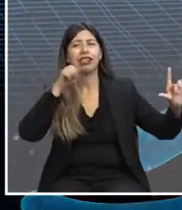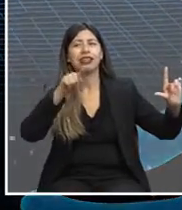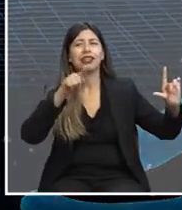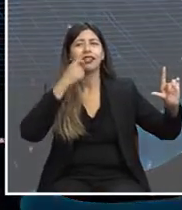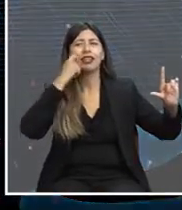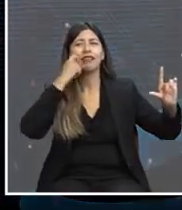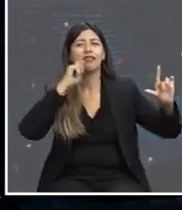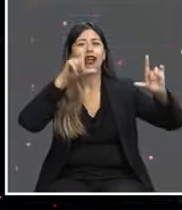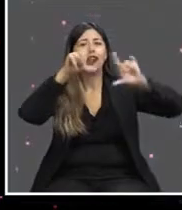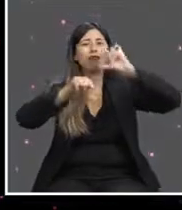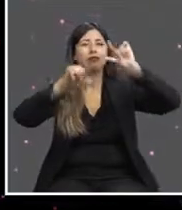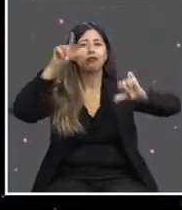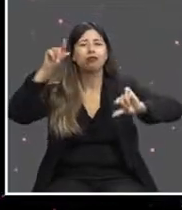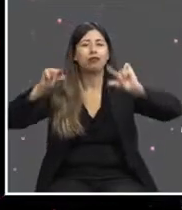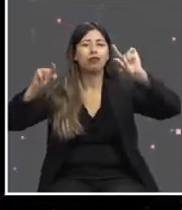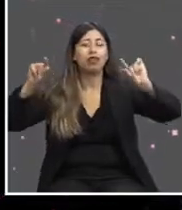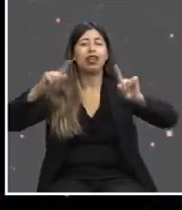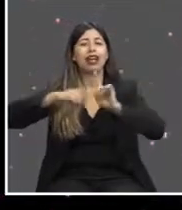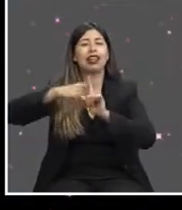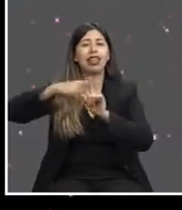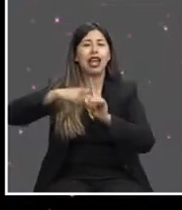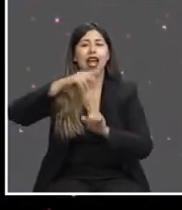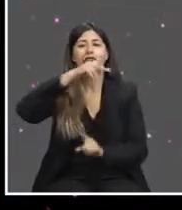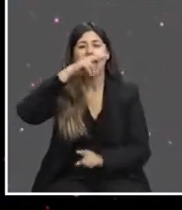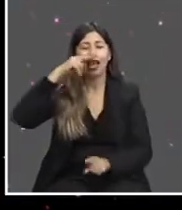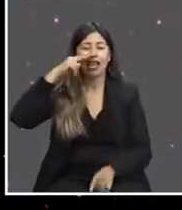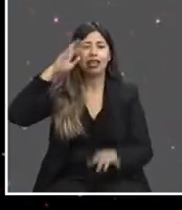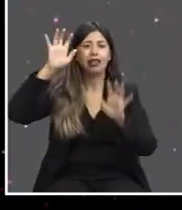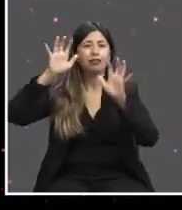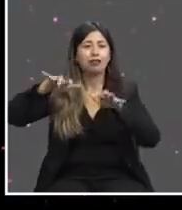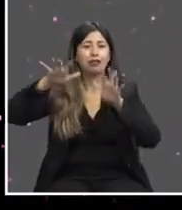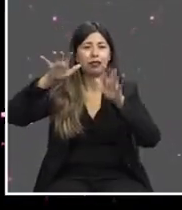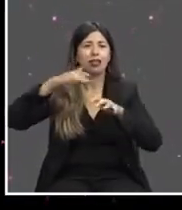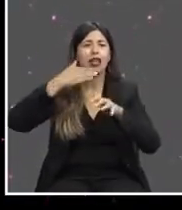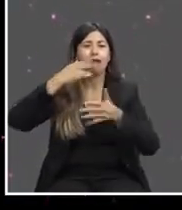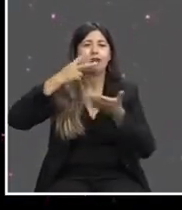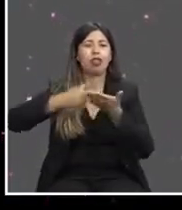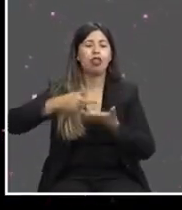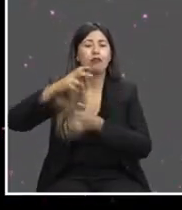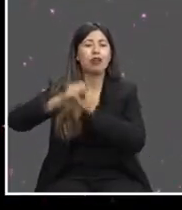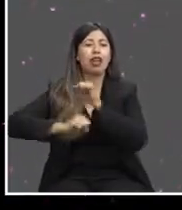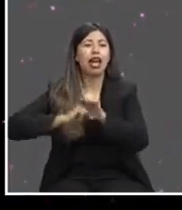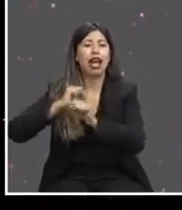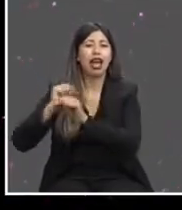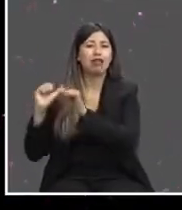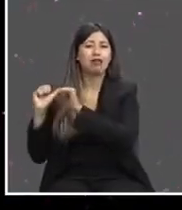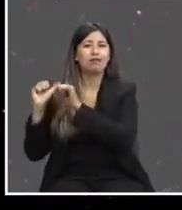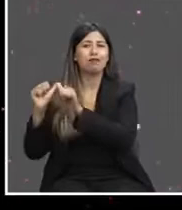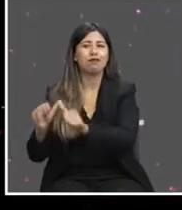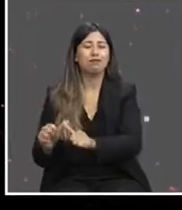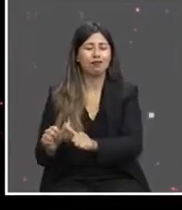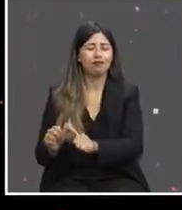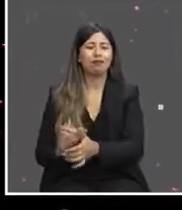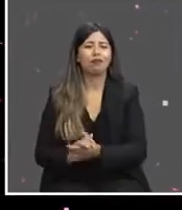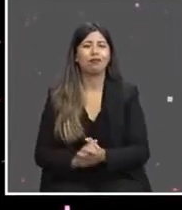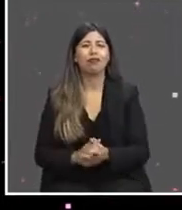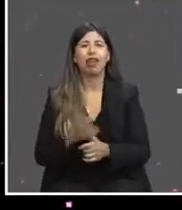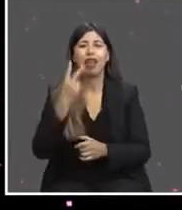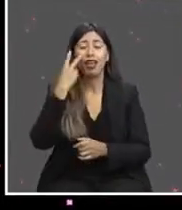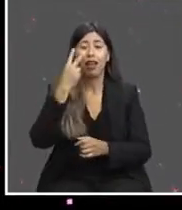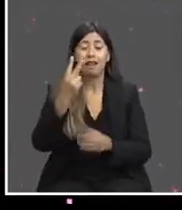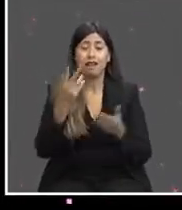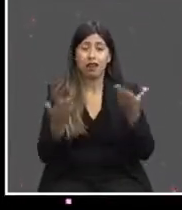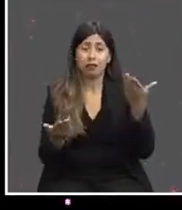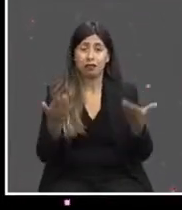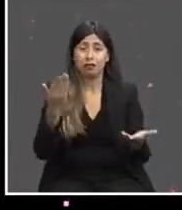precipitation over the last 2,000 years. And what you can very clearly see in the two regions I'm going to talk about, in Peru and in Patagonia, is